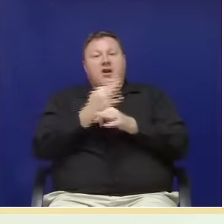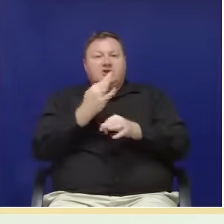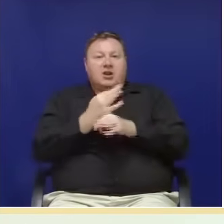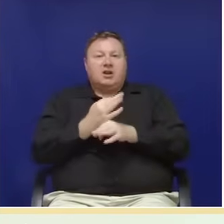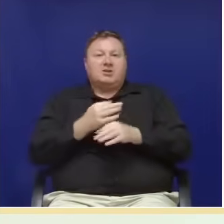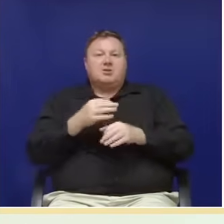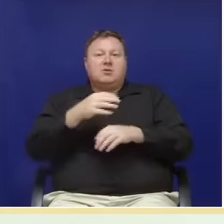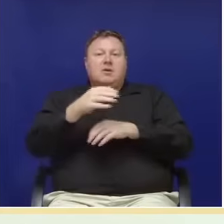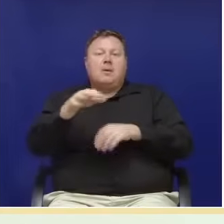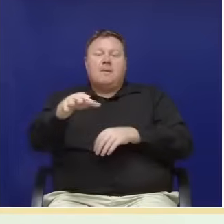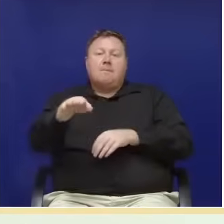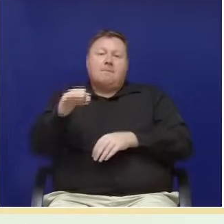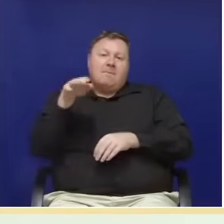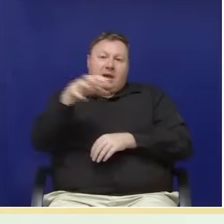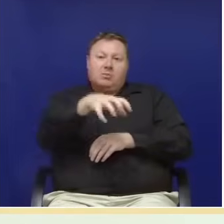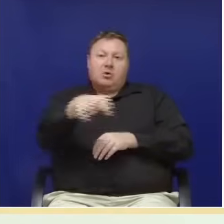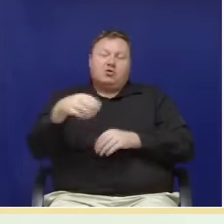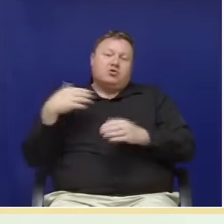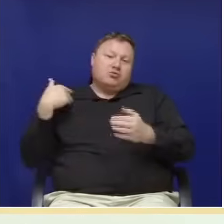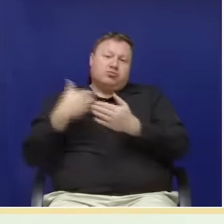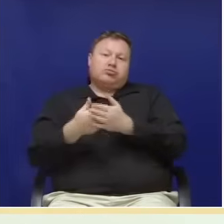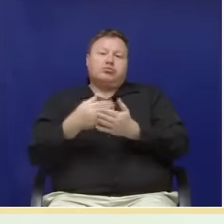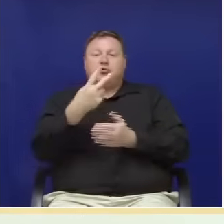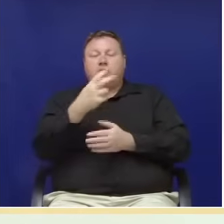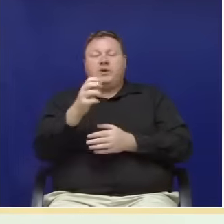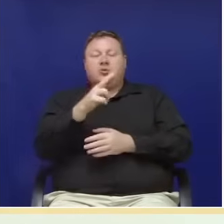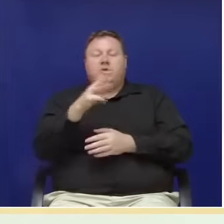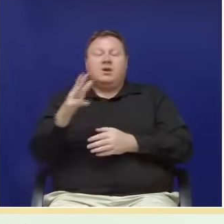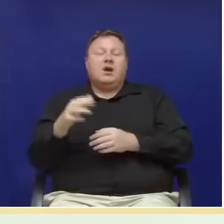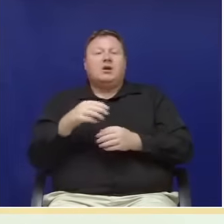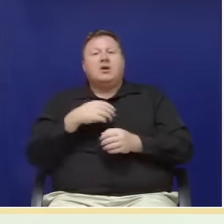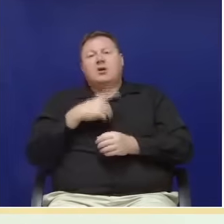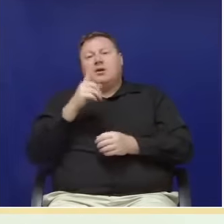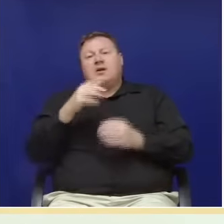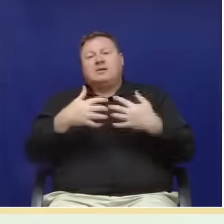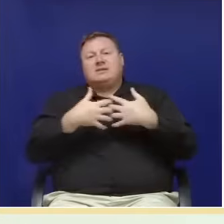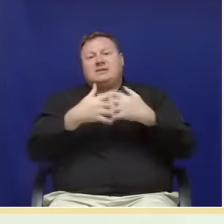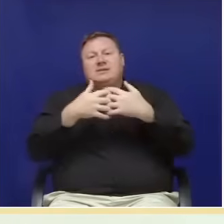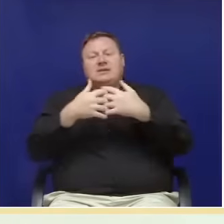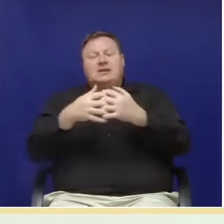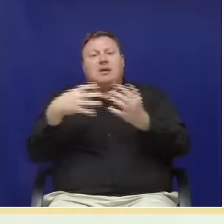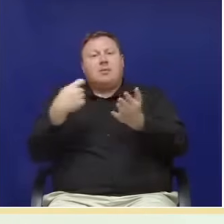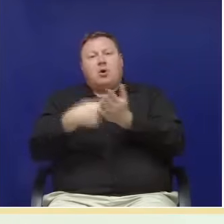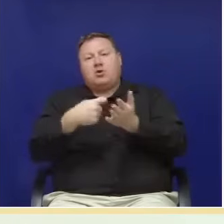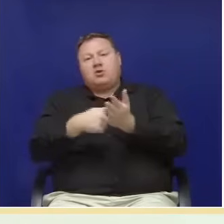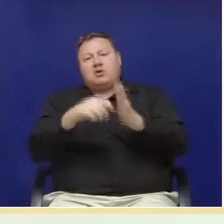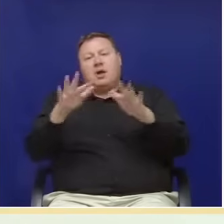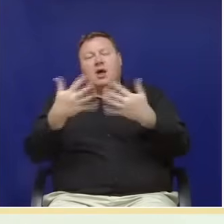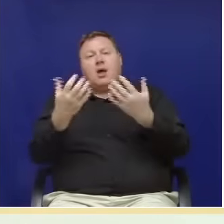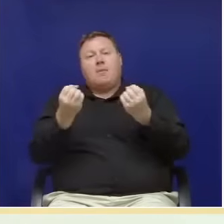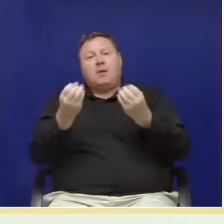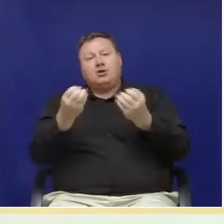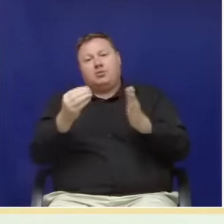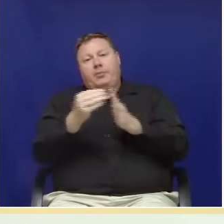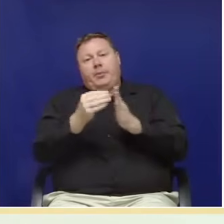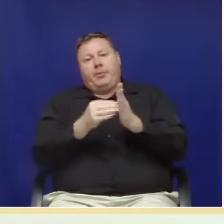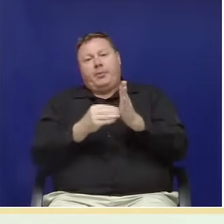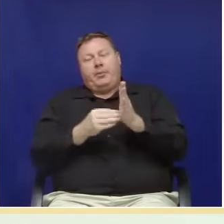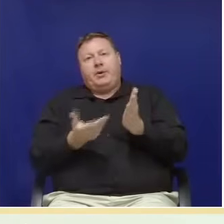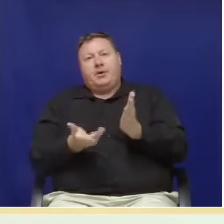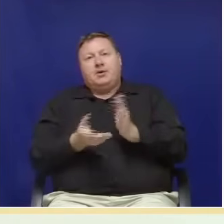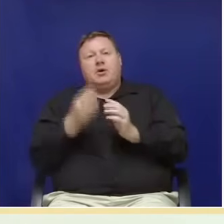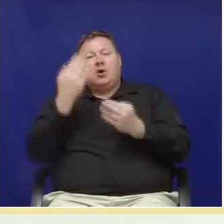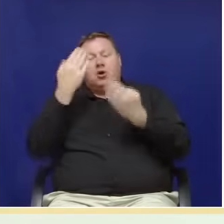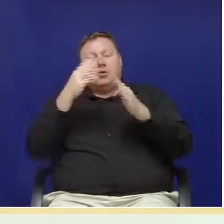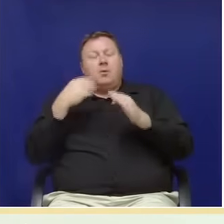2029? And what are the total setup costs of live capture terminals in bank branches? The Honourable